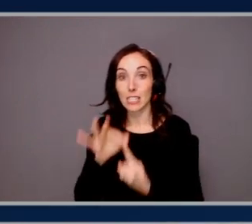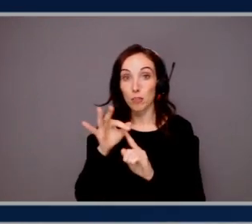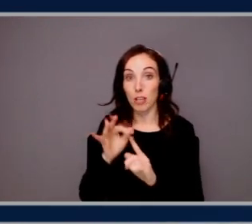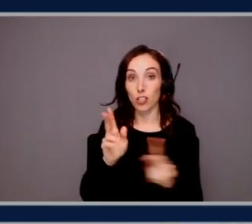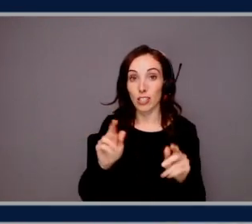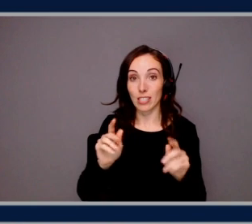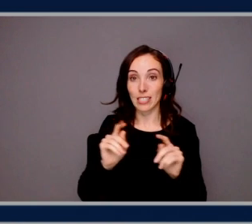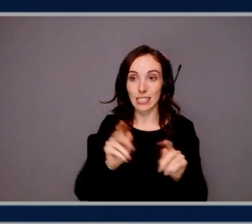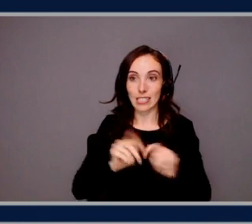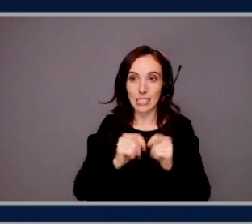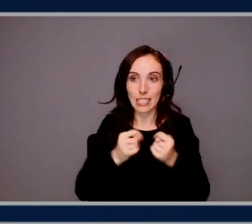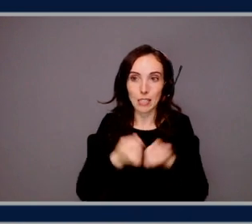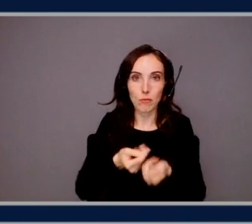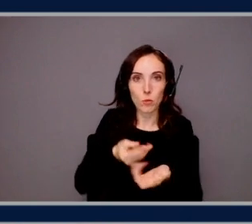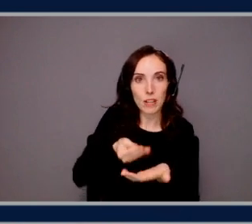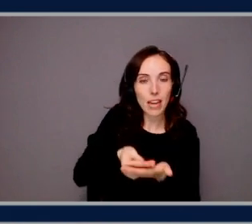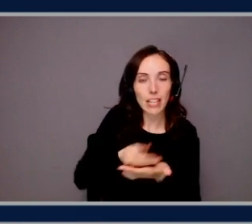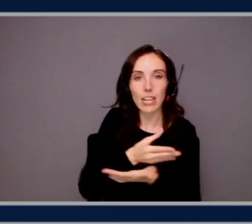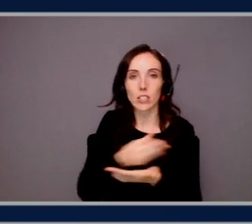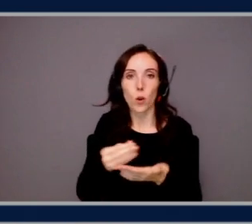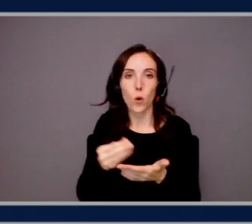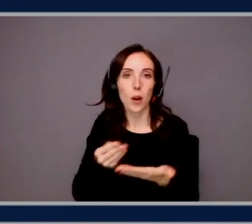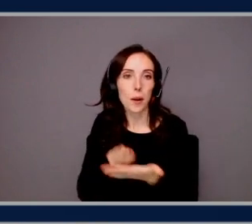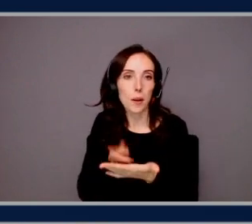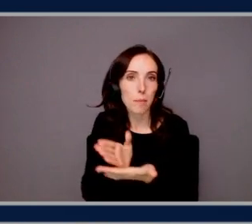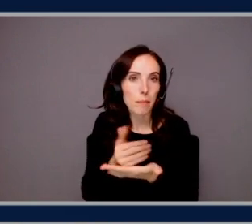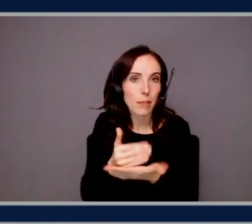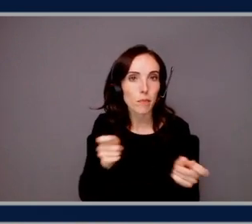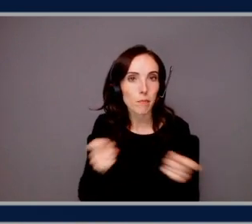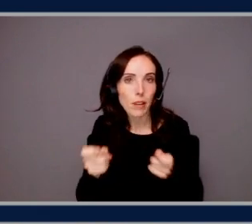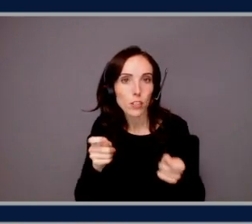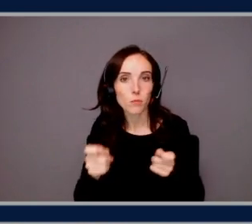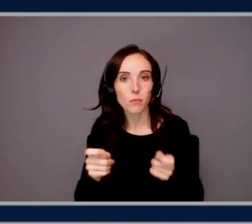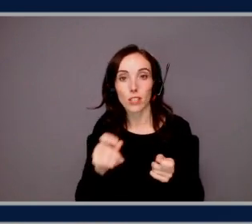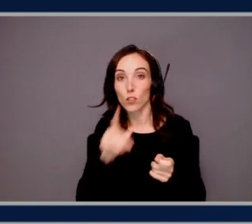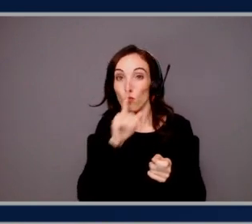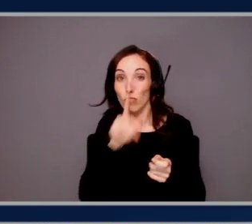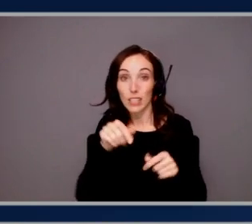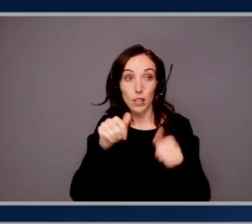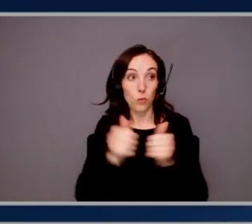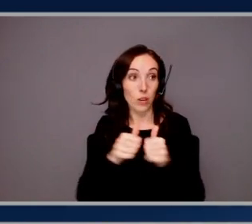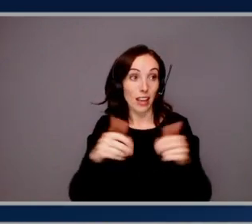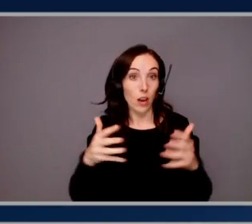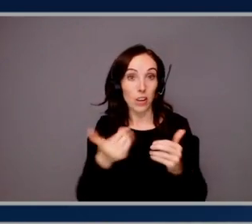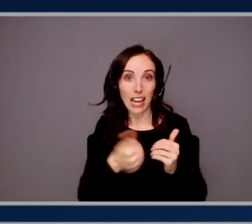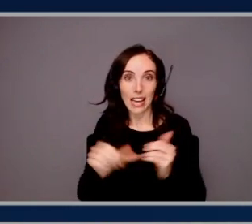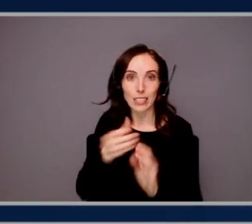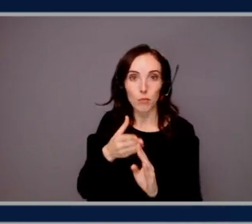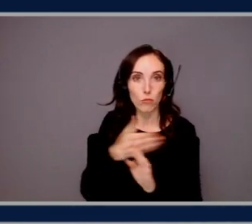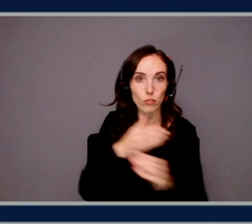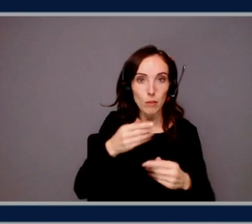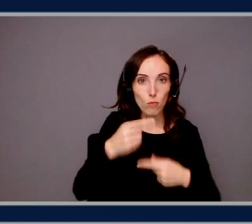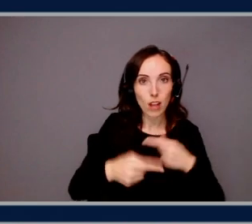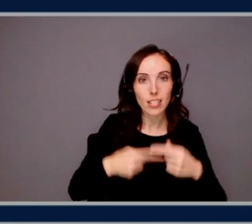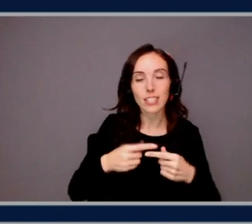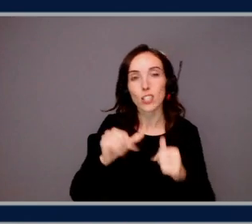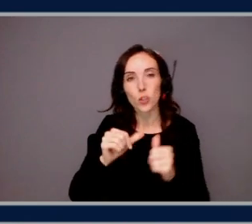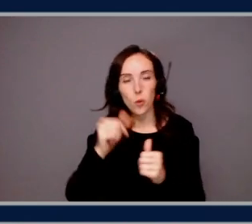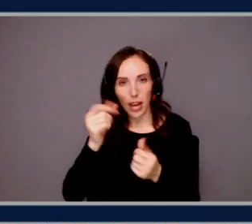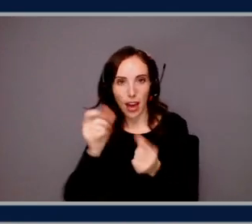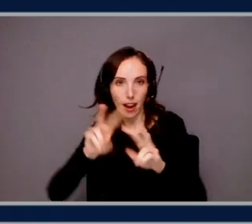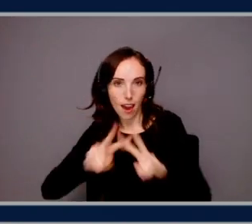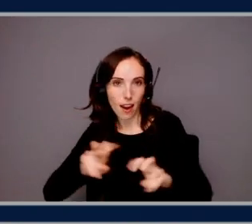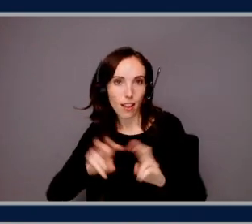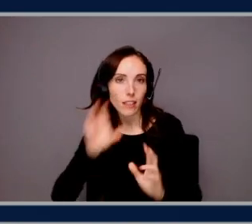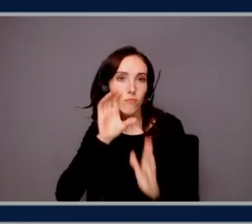cost. Yeah. So this is a way where, now without any sort of pre-processing, you can index graphs and tables and charts and then